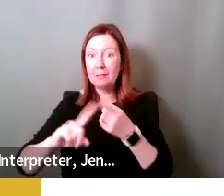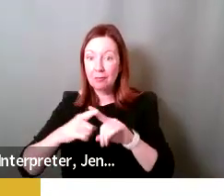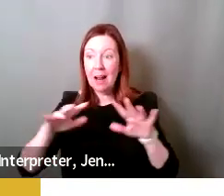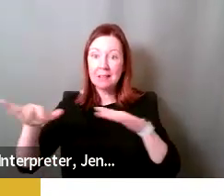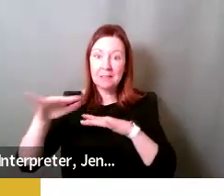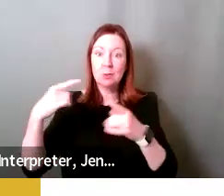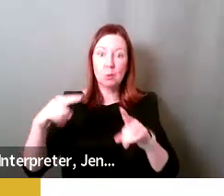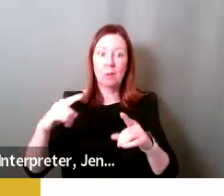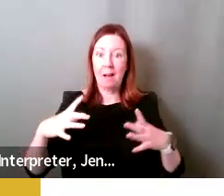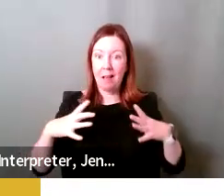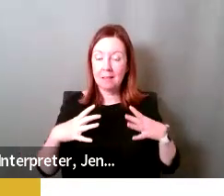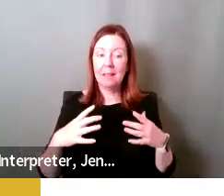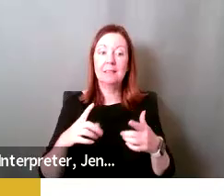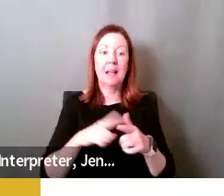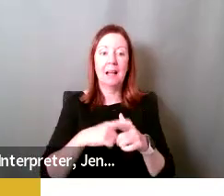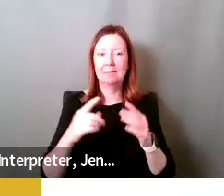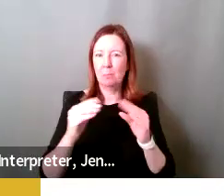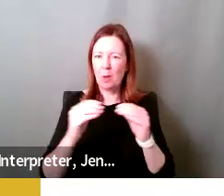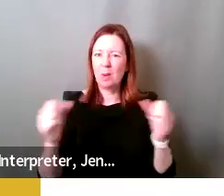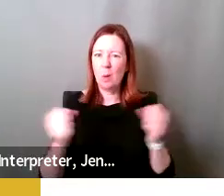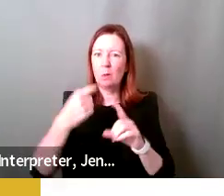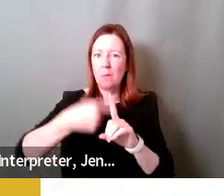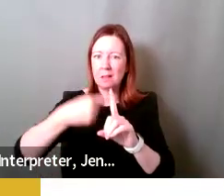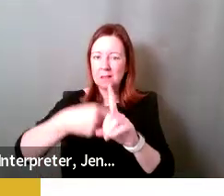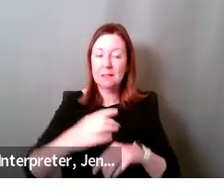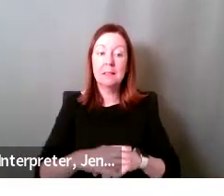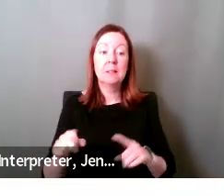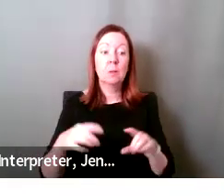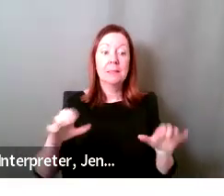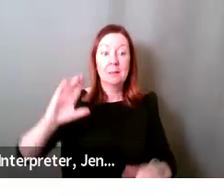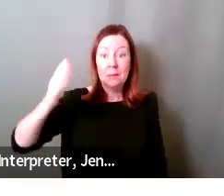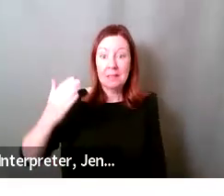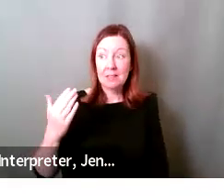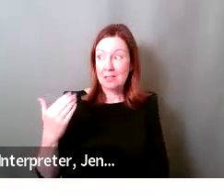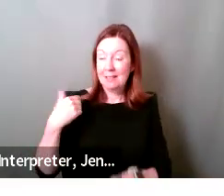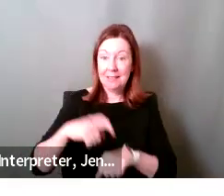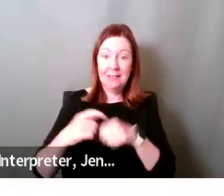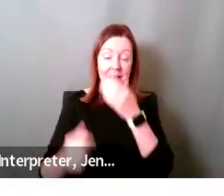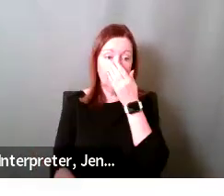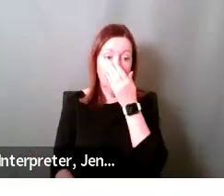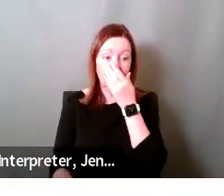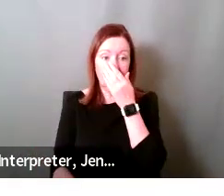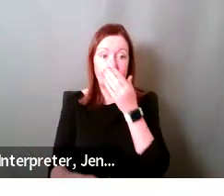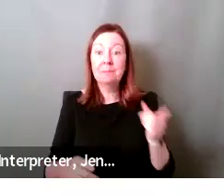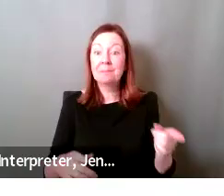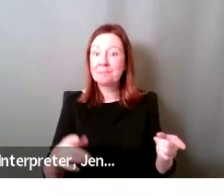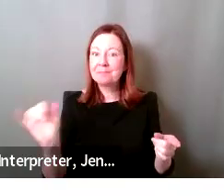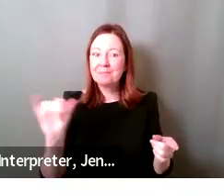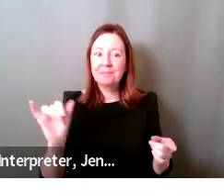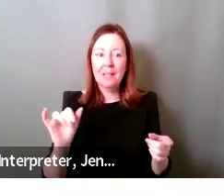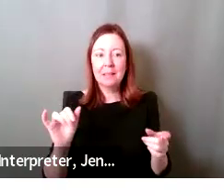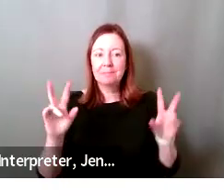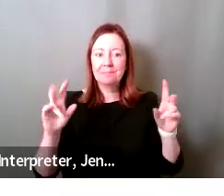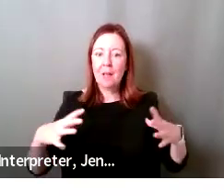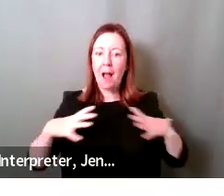the holidays and colder months. So, when we did this presentation last time, I said that this was kind of like a gift,